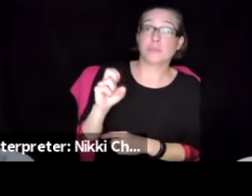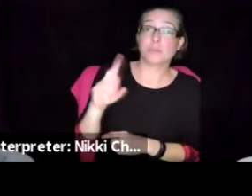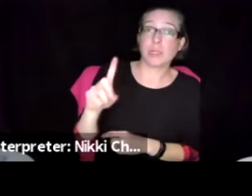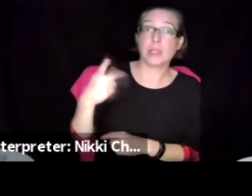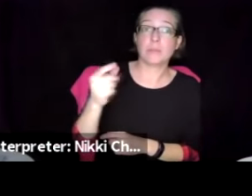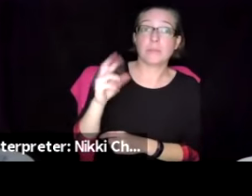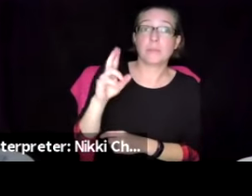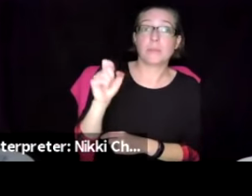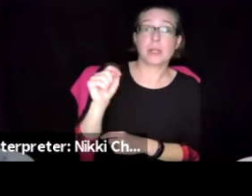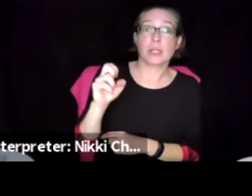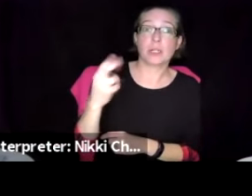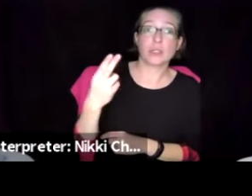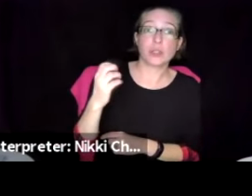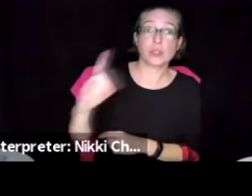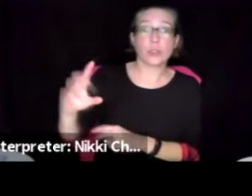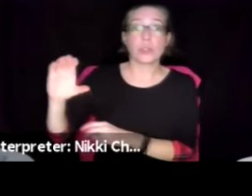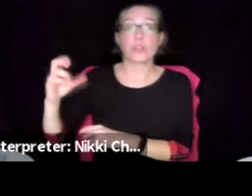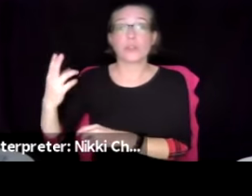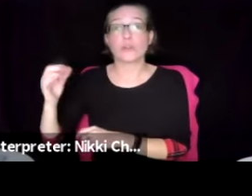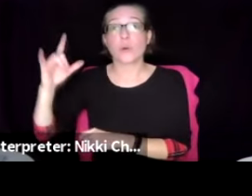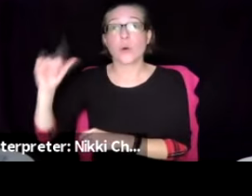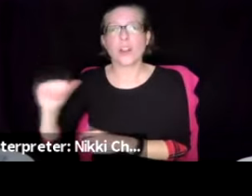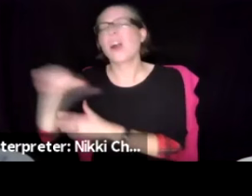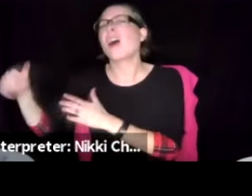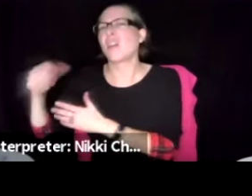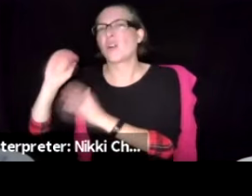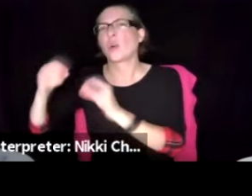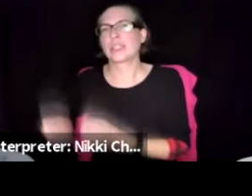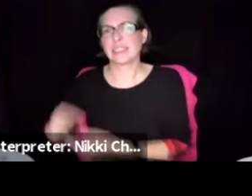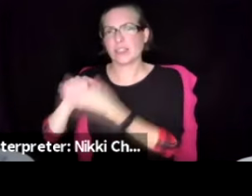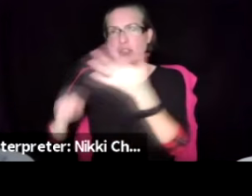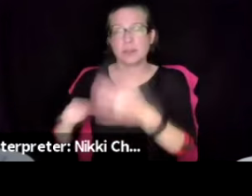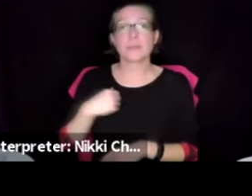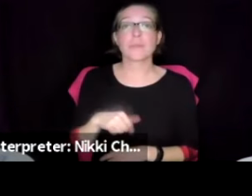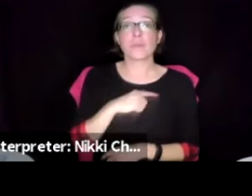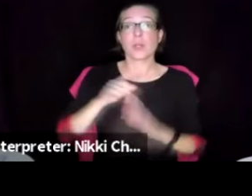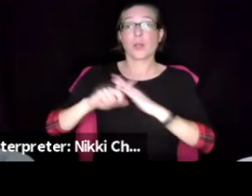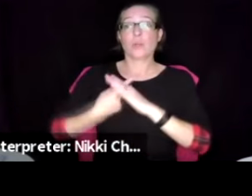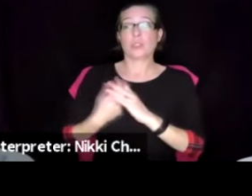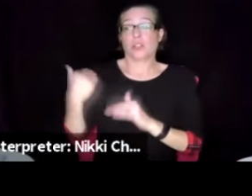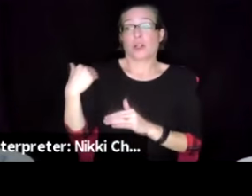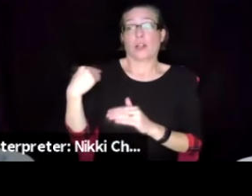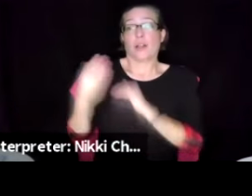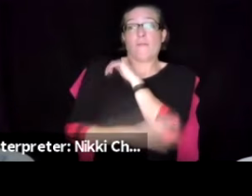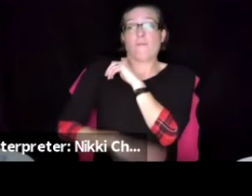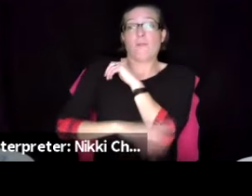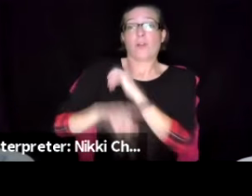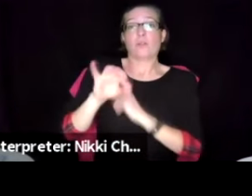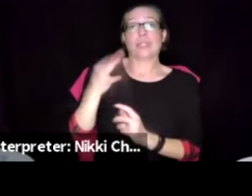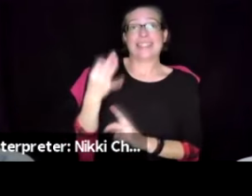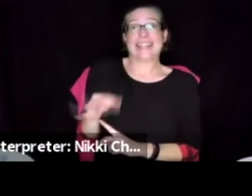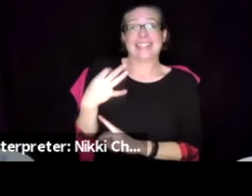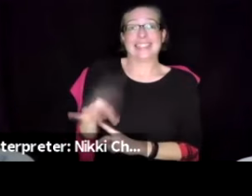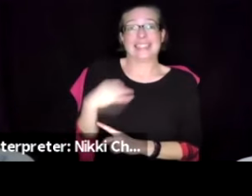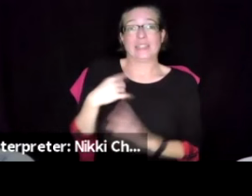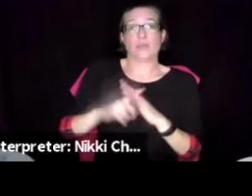CHOA, and some other organizations. And we began weekly meetings in the fall of 2019 at a day and time